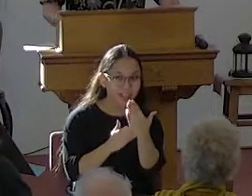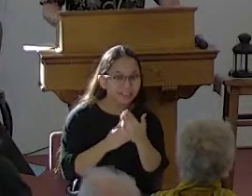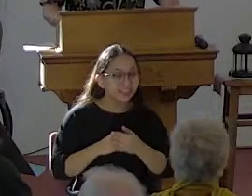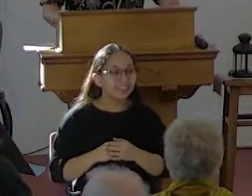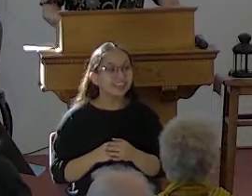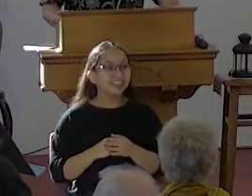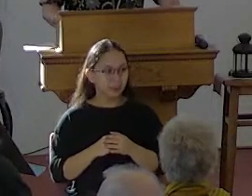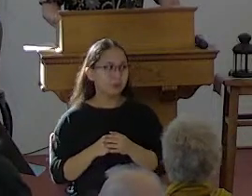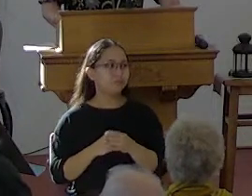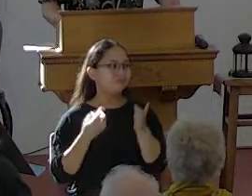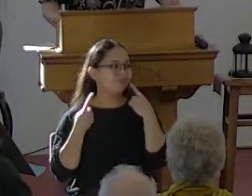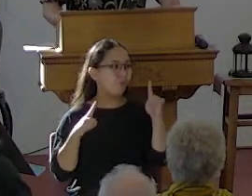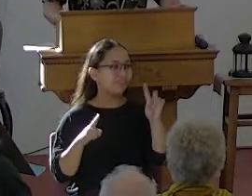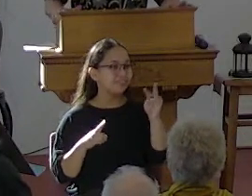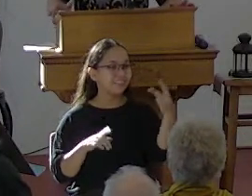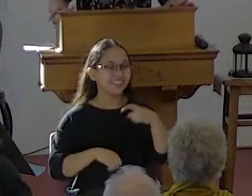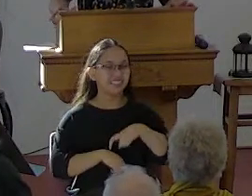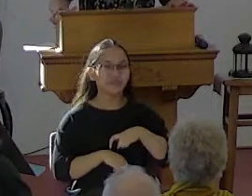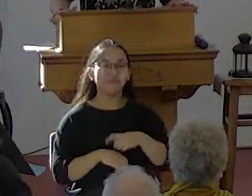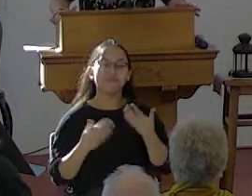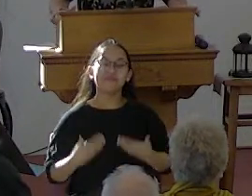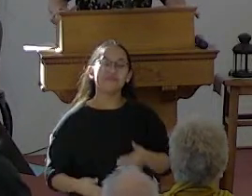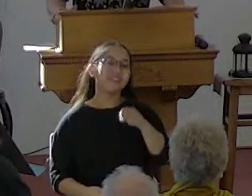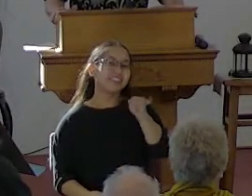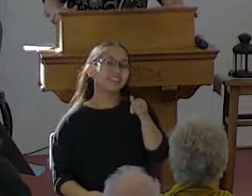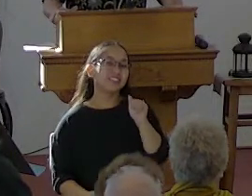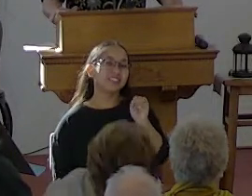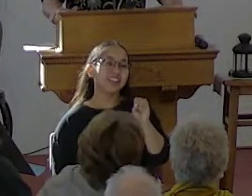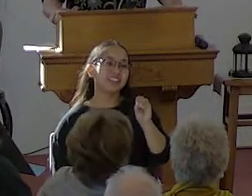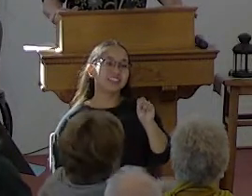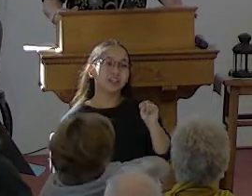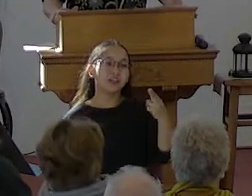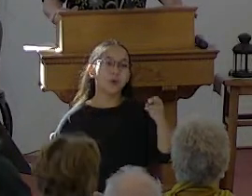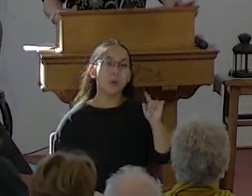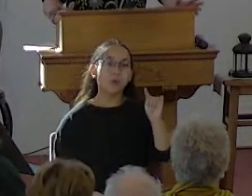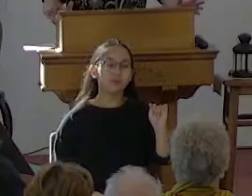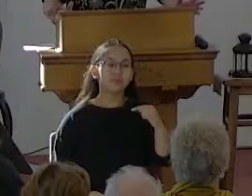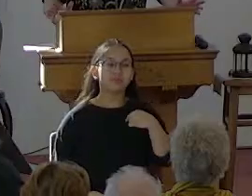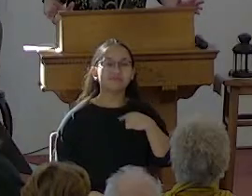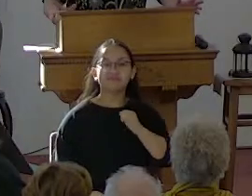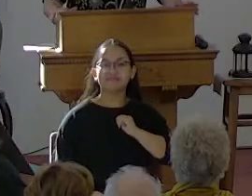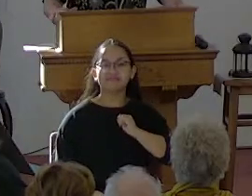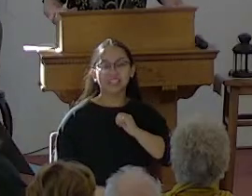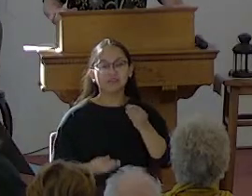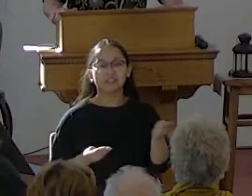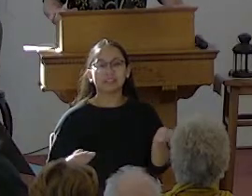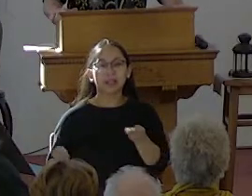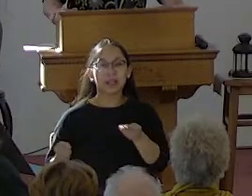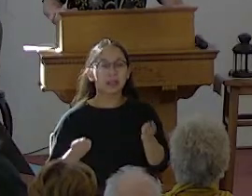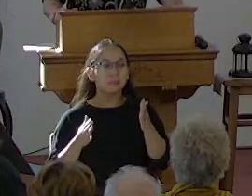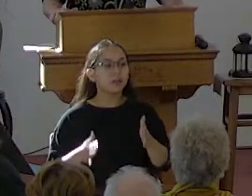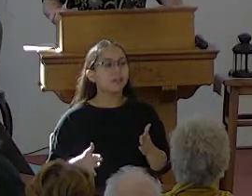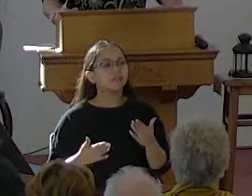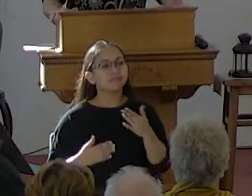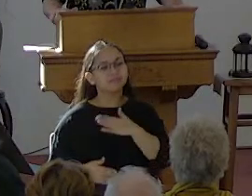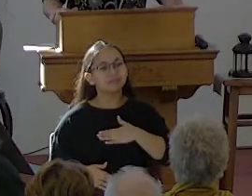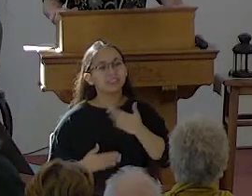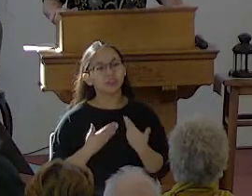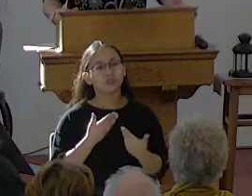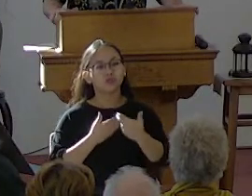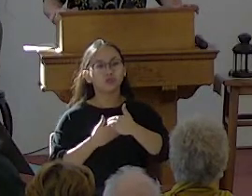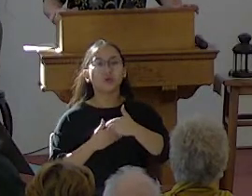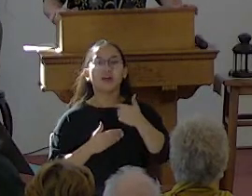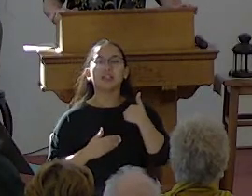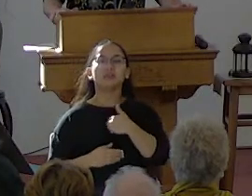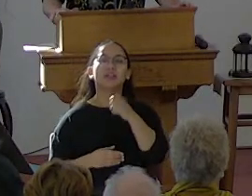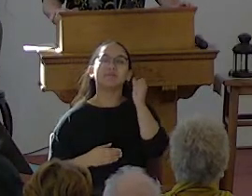Works the second time. My name is Jason Holt. I'm your celebrant today. Please join me as we recite our affirmation together.